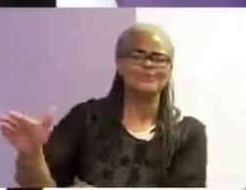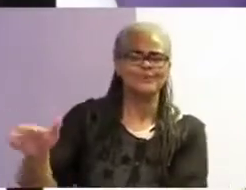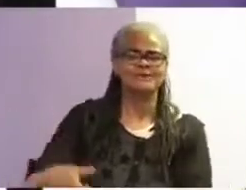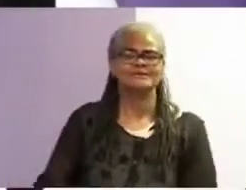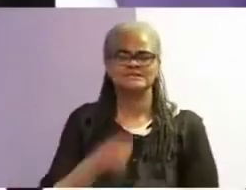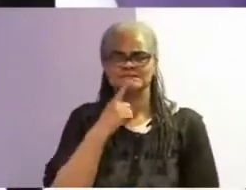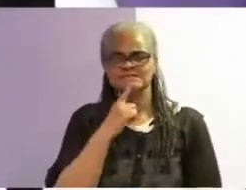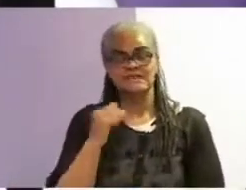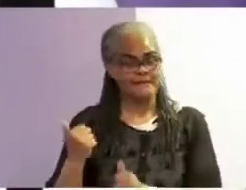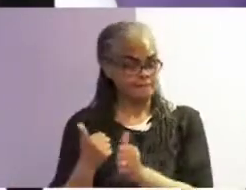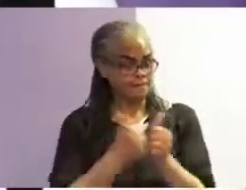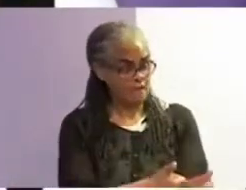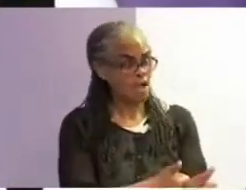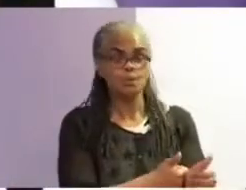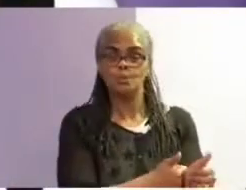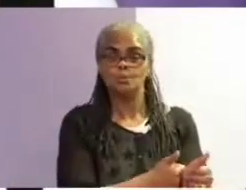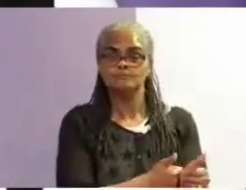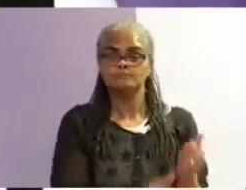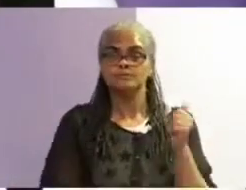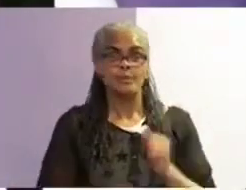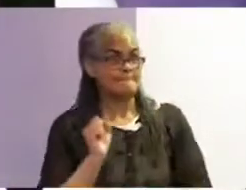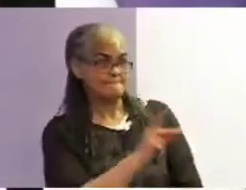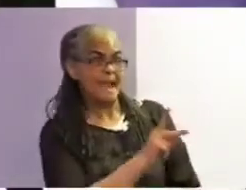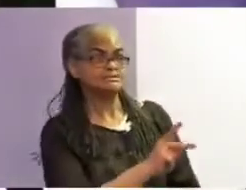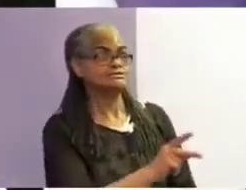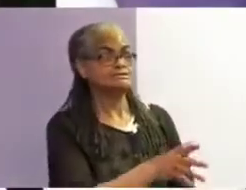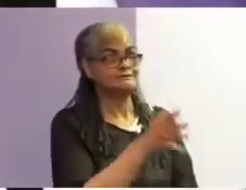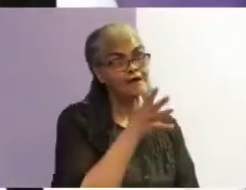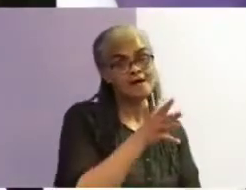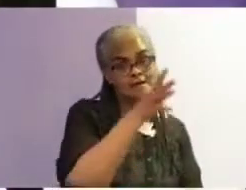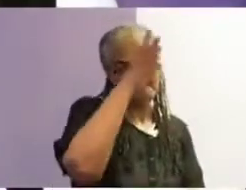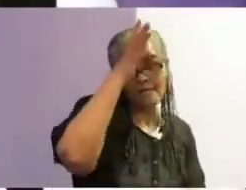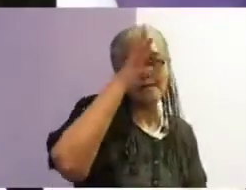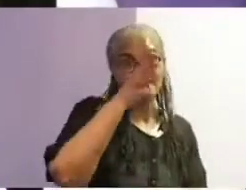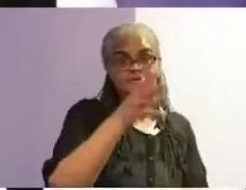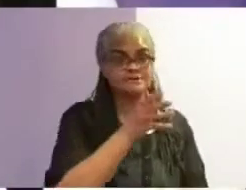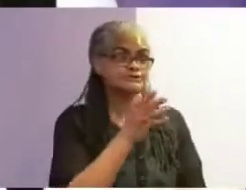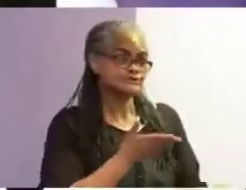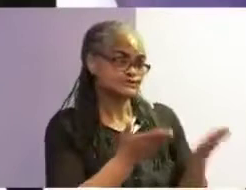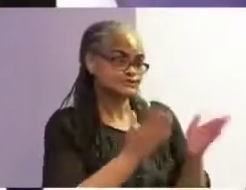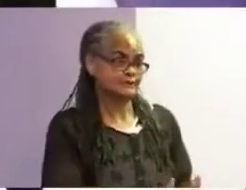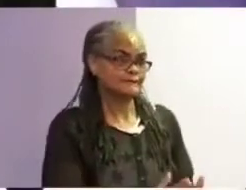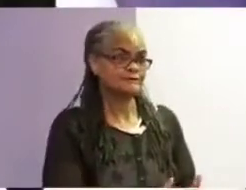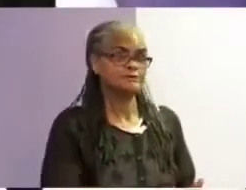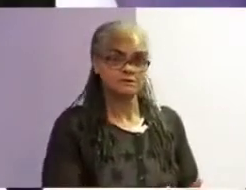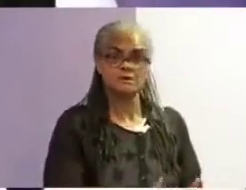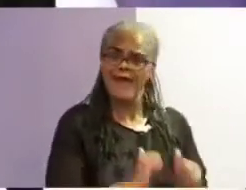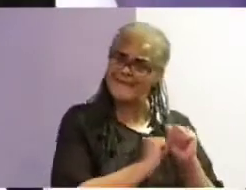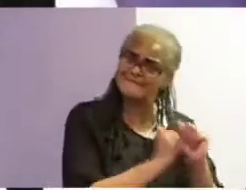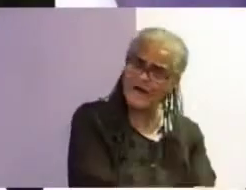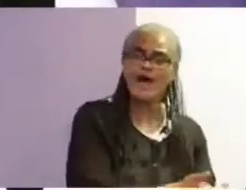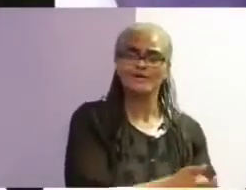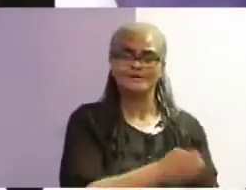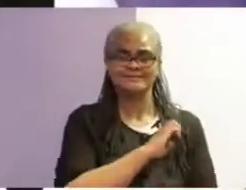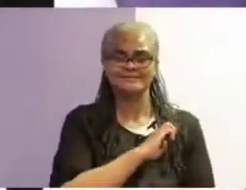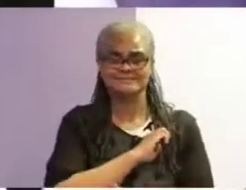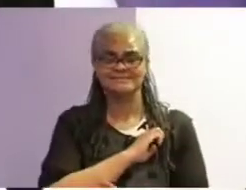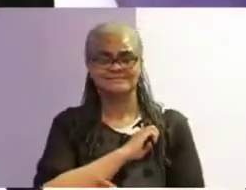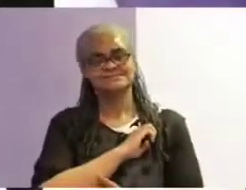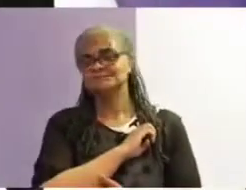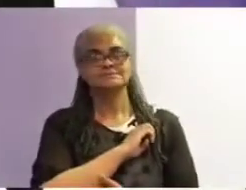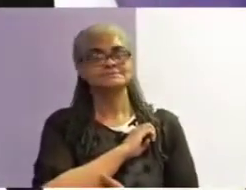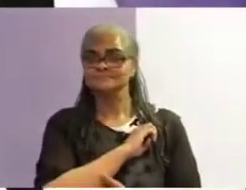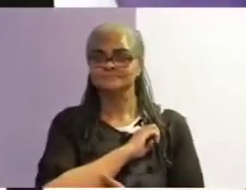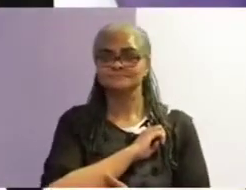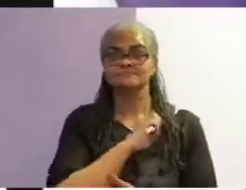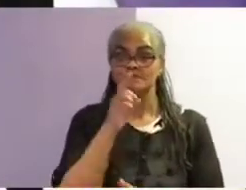Follow me. He went back and told his father and mother and his servants goodbye. And he followed him. Now notice, the Bible says he's going to